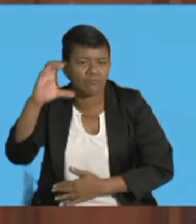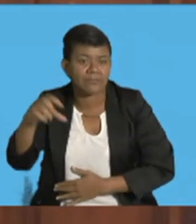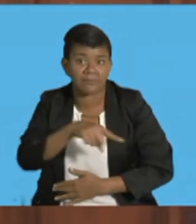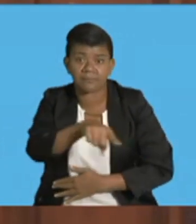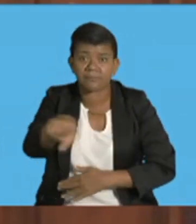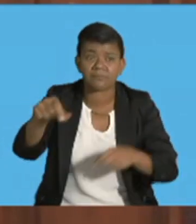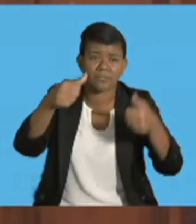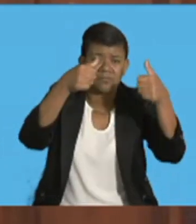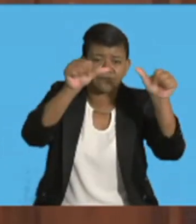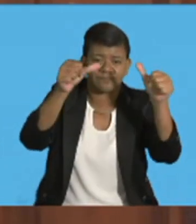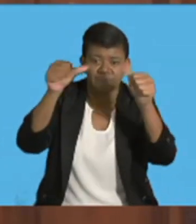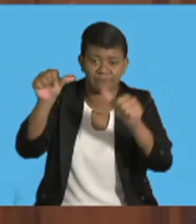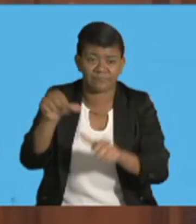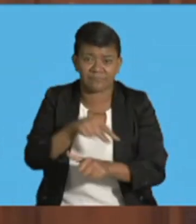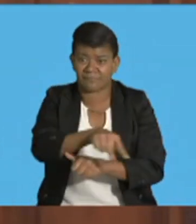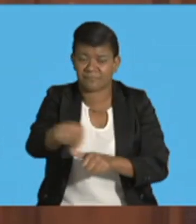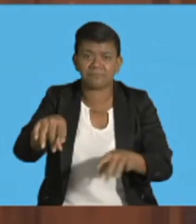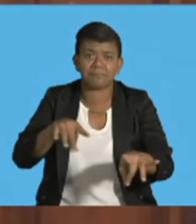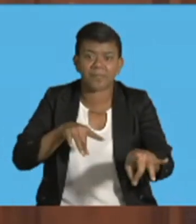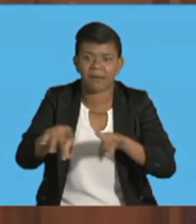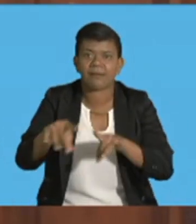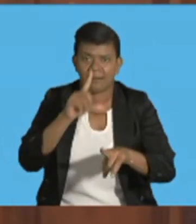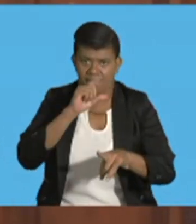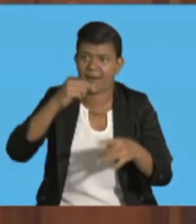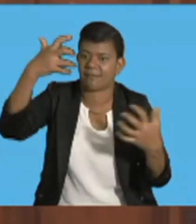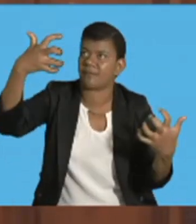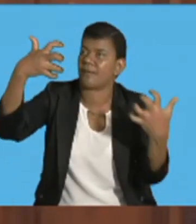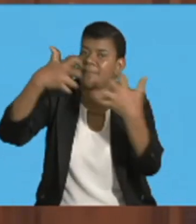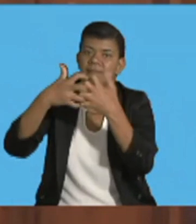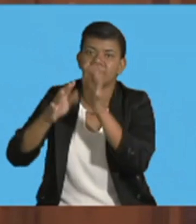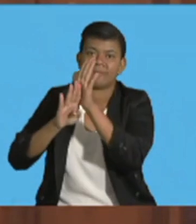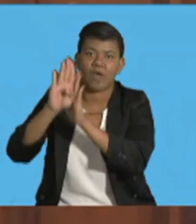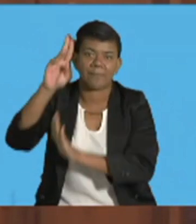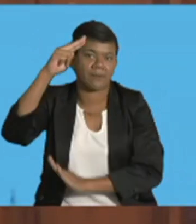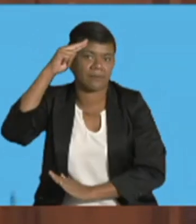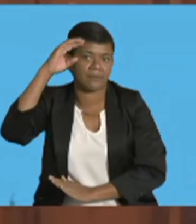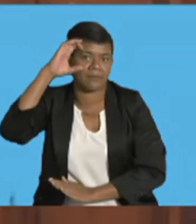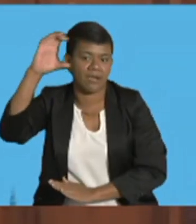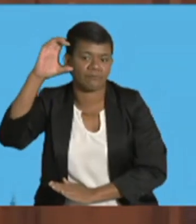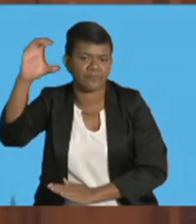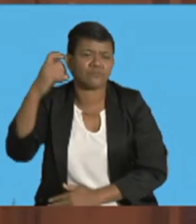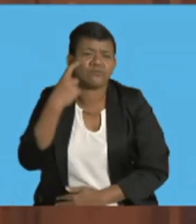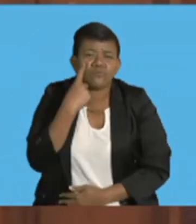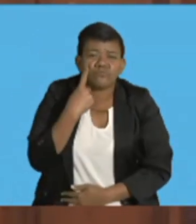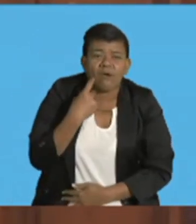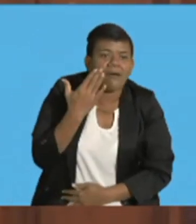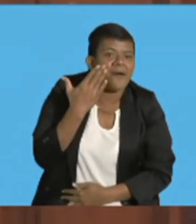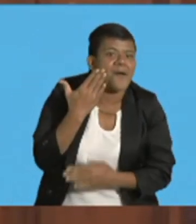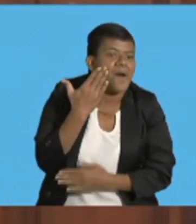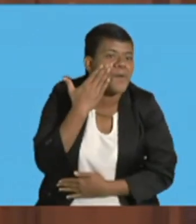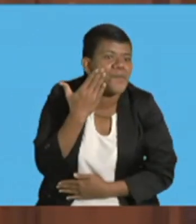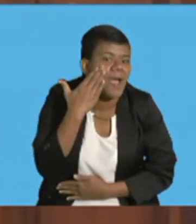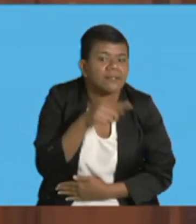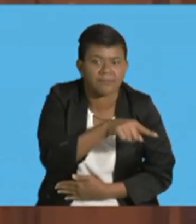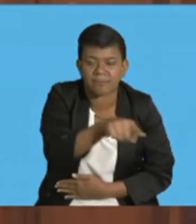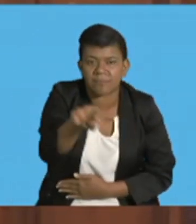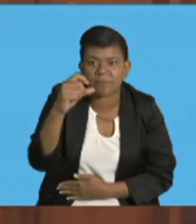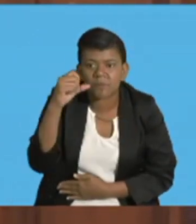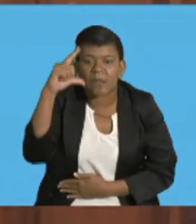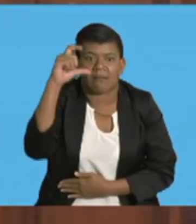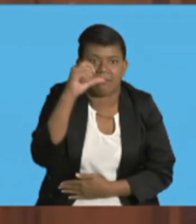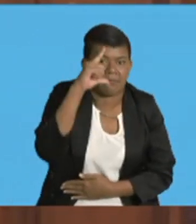here in the Pacific region, investment in adaptation is especially crucial given the amount of climate change that has